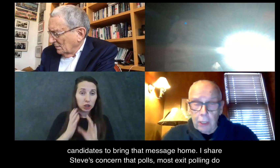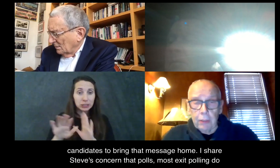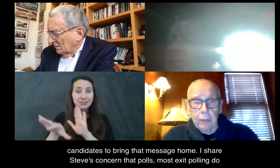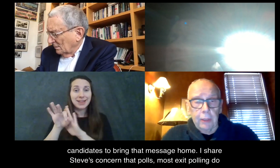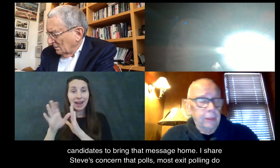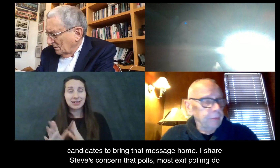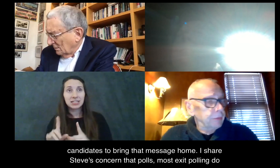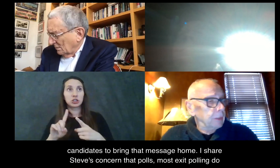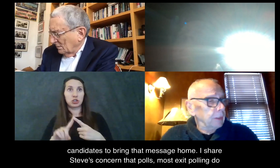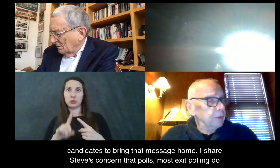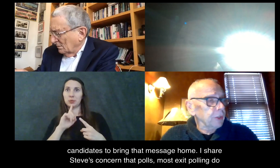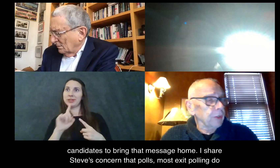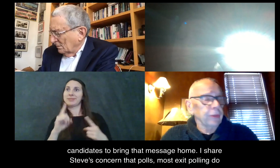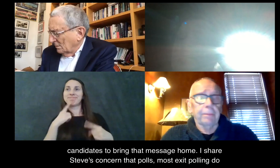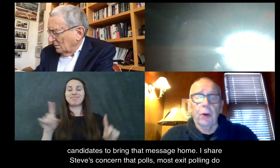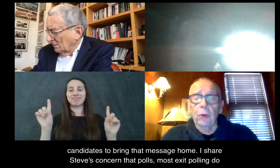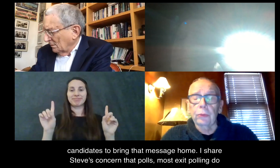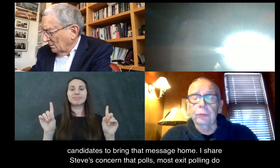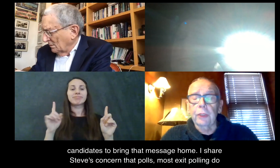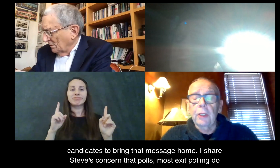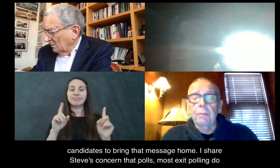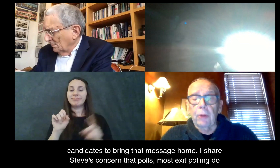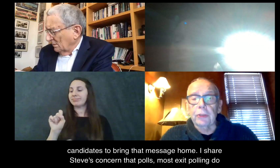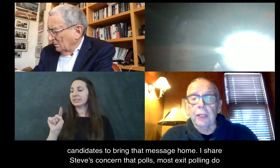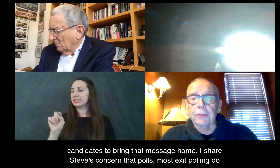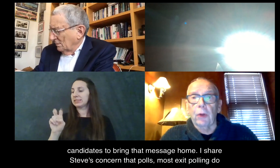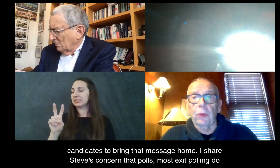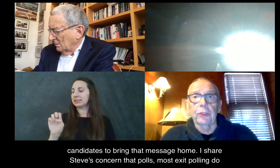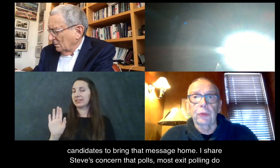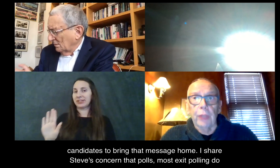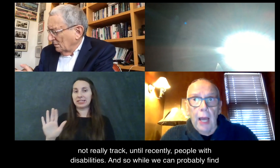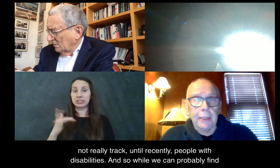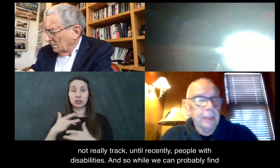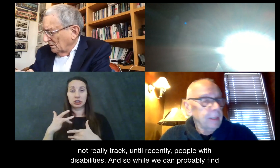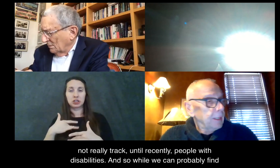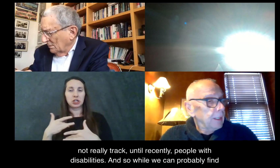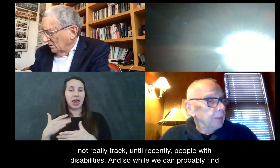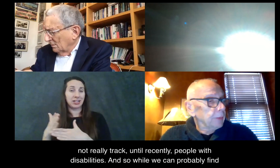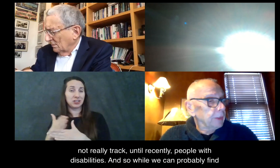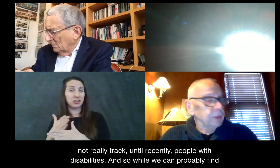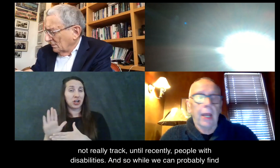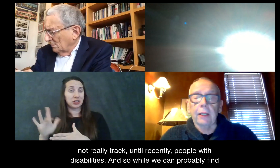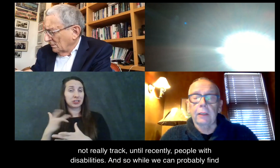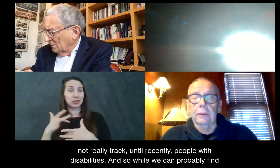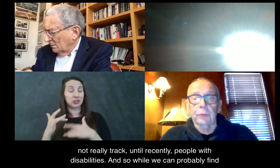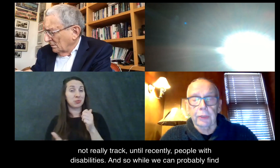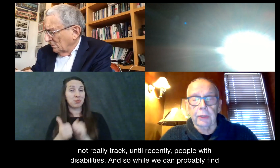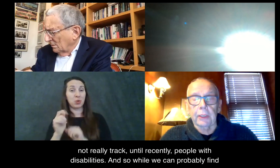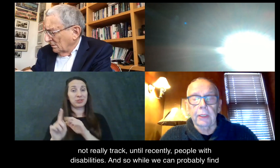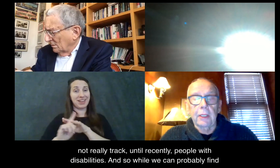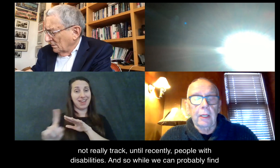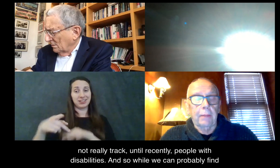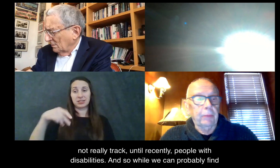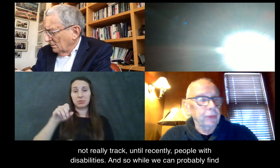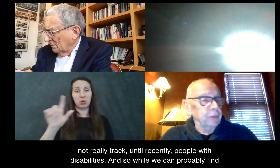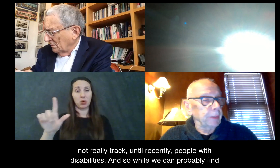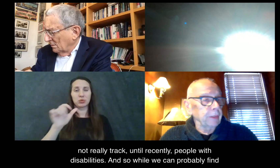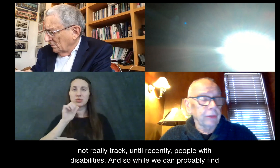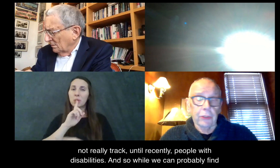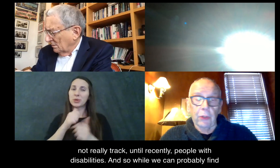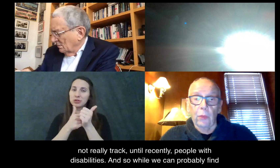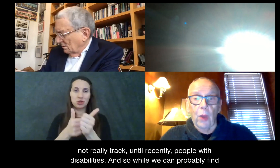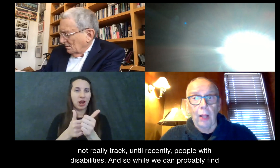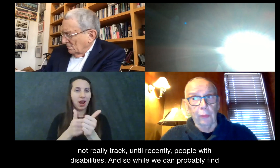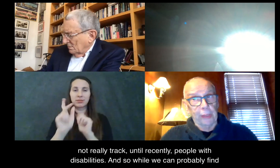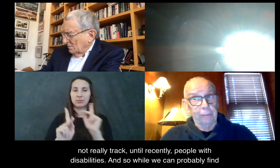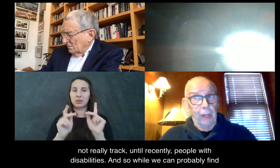I share Steve's concern that most exit polling do not really track until recently people with disabilities.